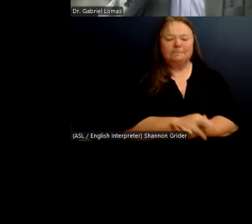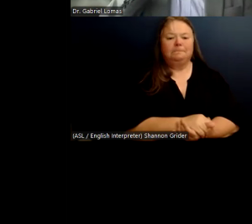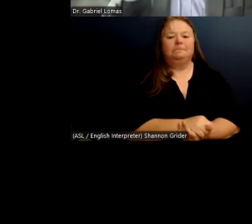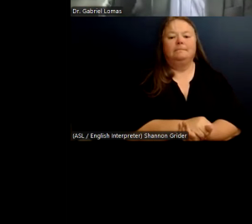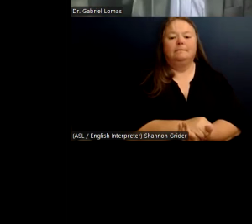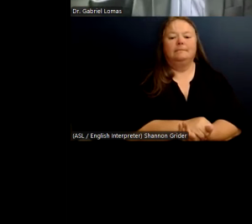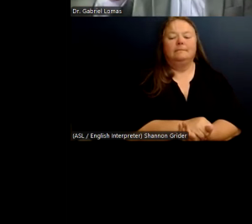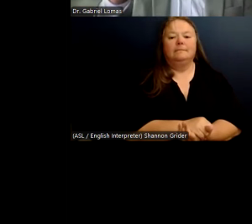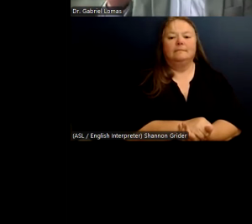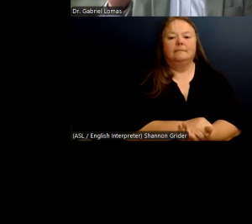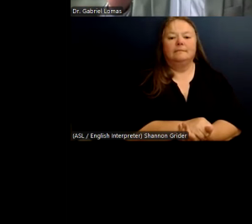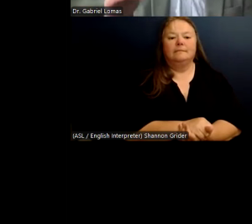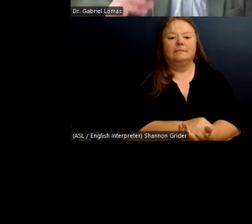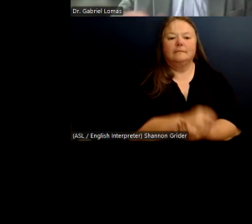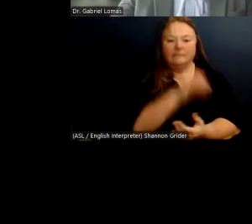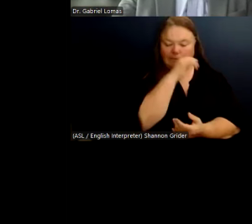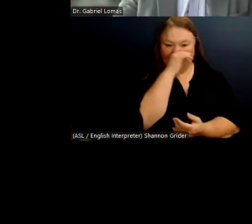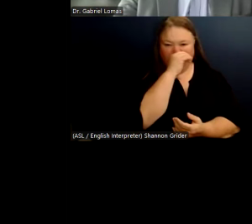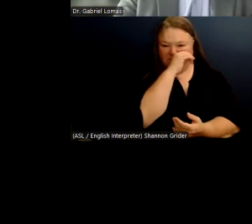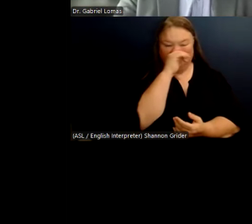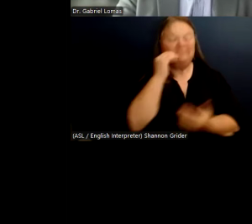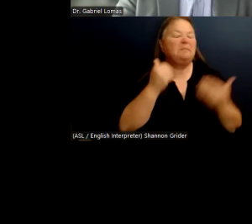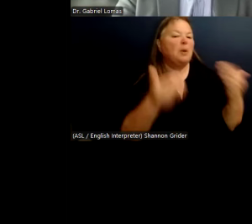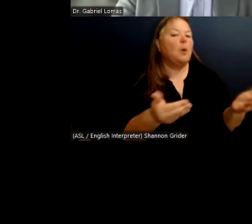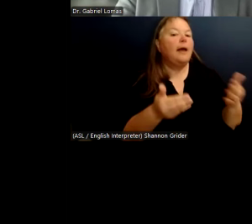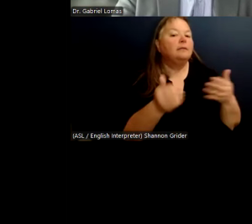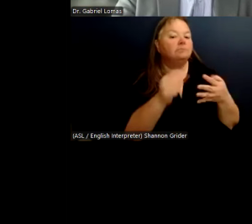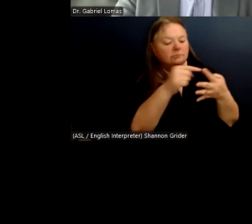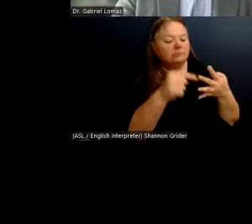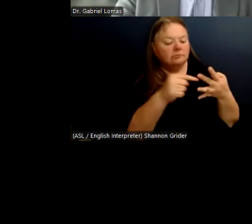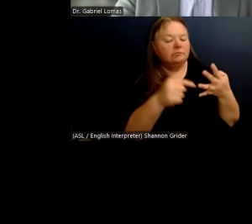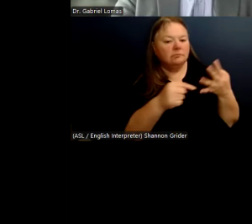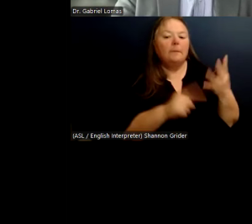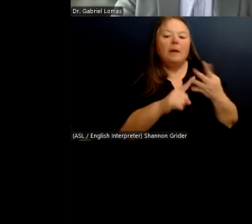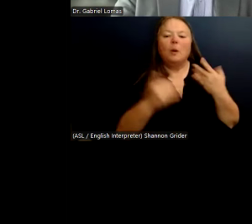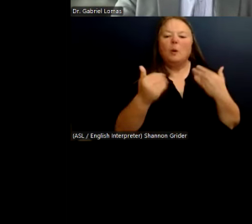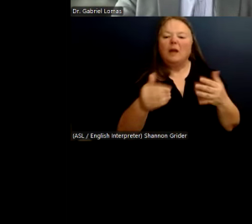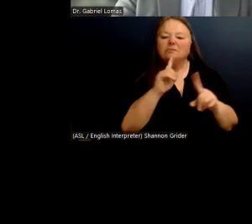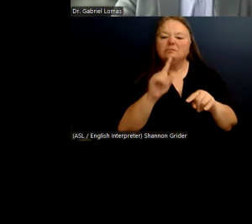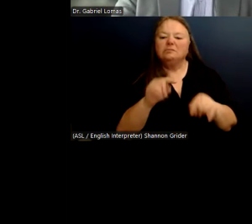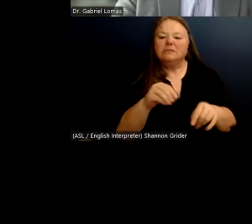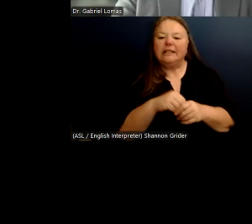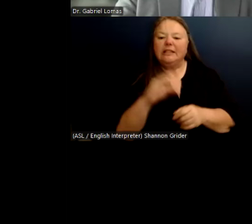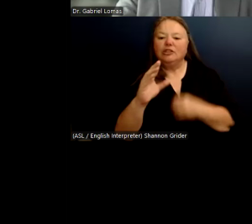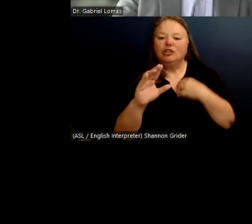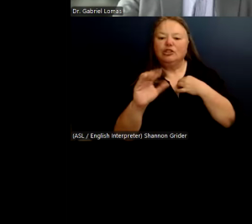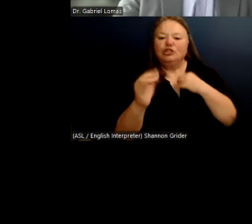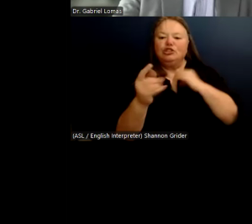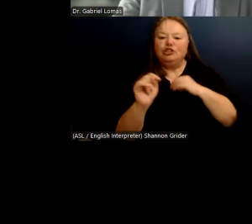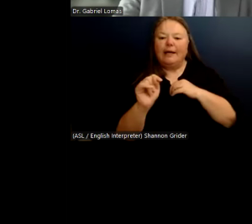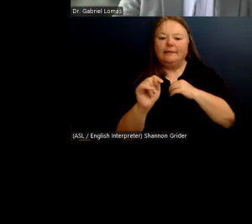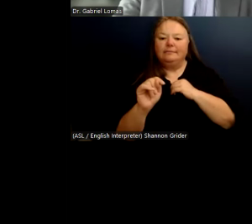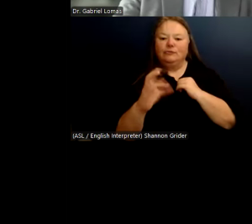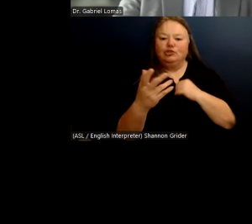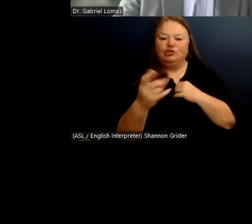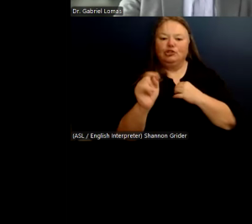I'm going to go ahead and go on to the next questions, but I'd like to see people Yeah, keep going, use the Gabe. chat. Yeah.